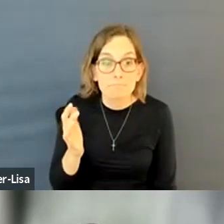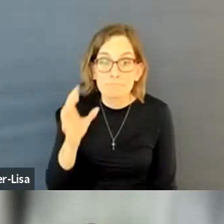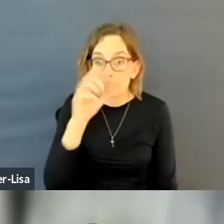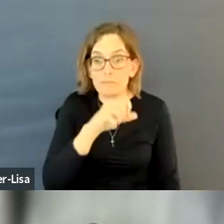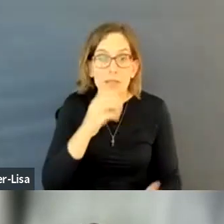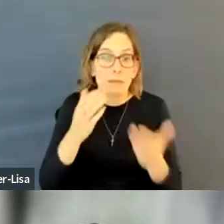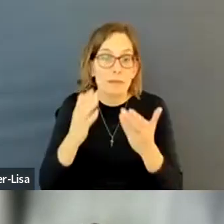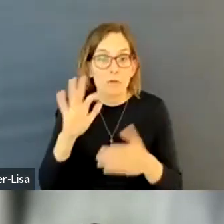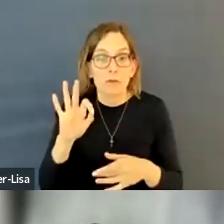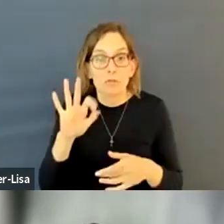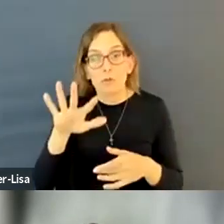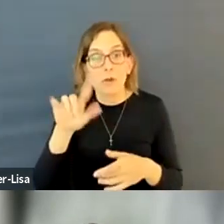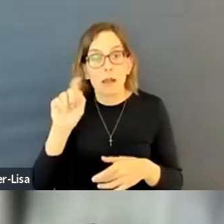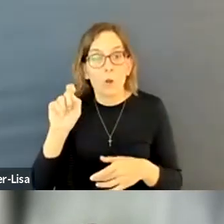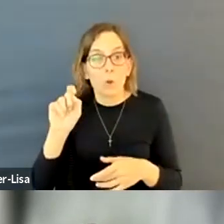out a question of,